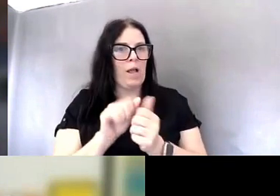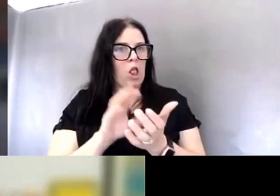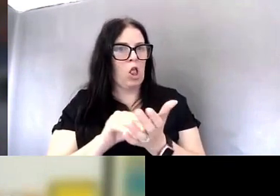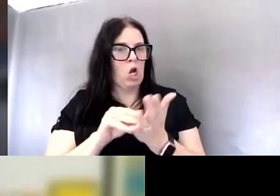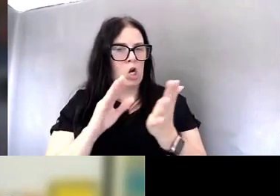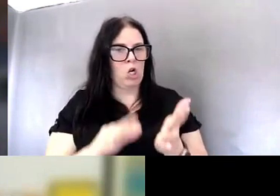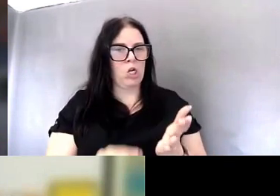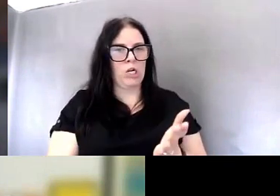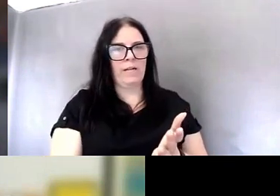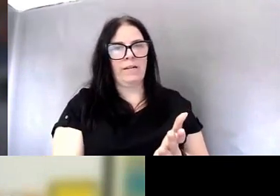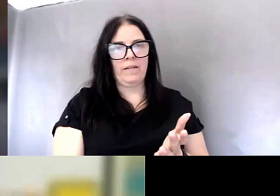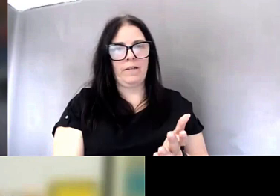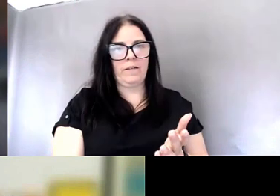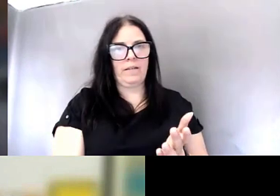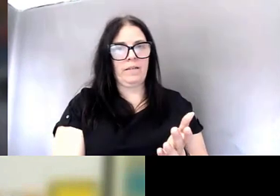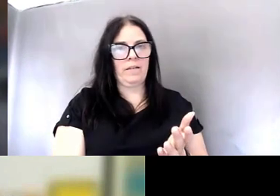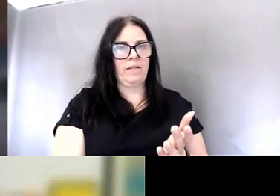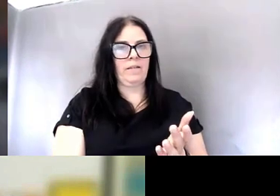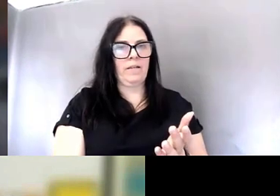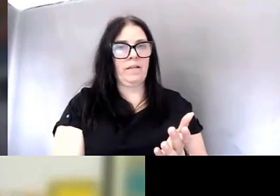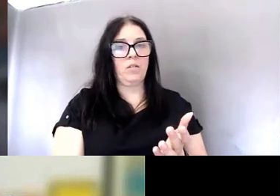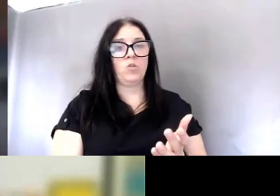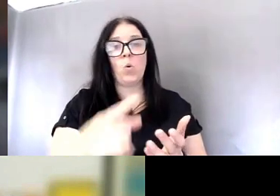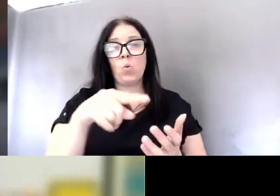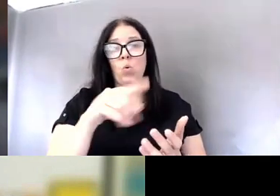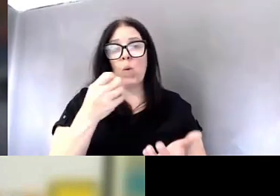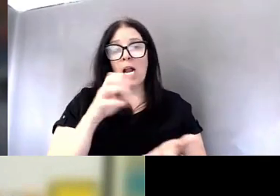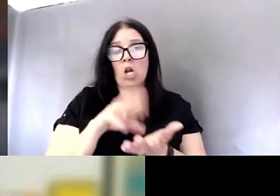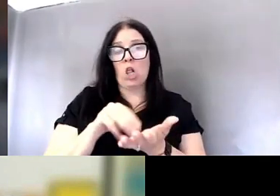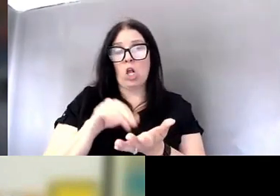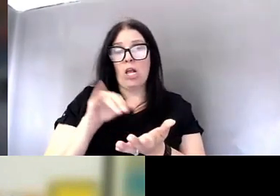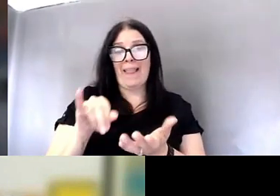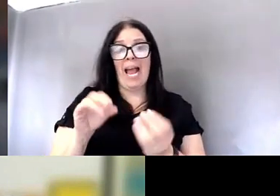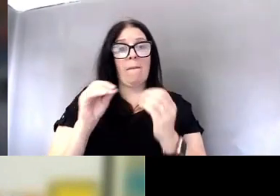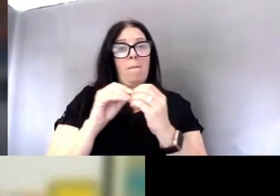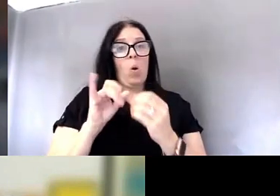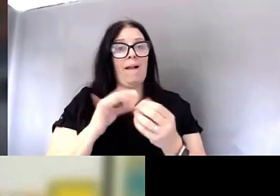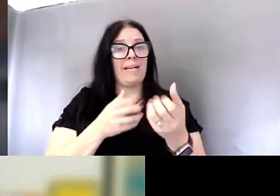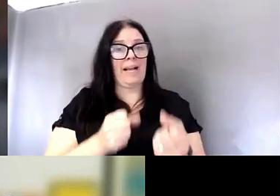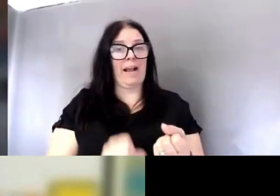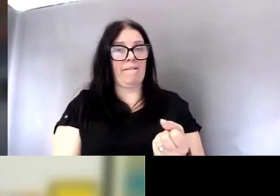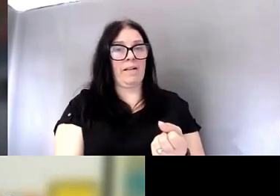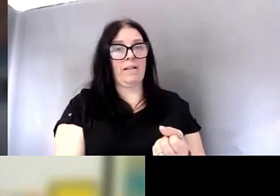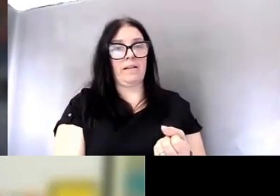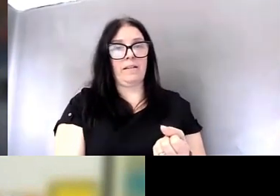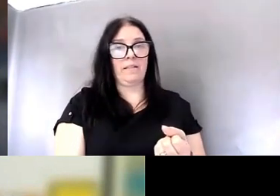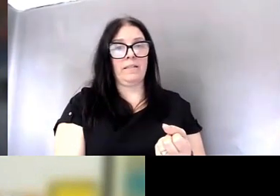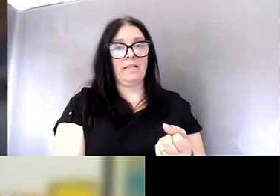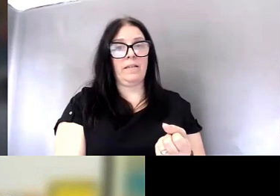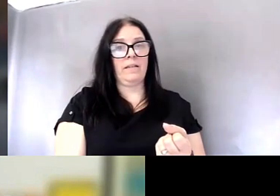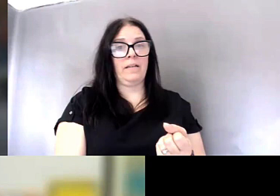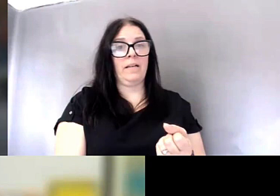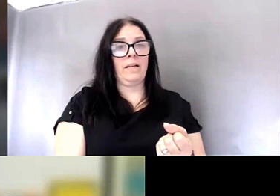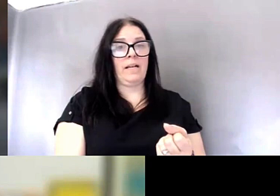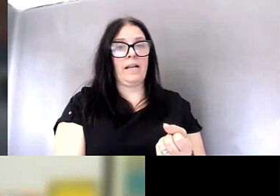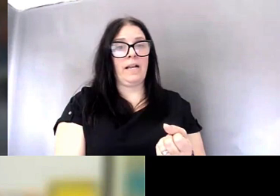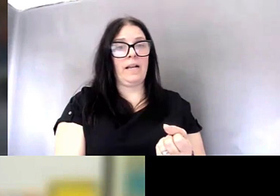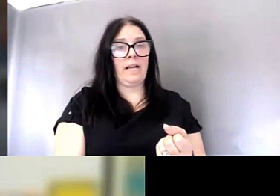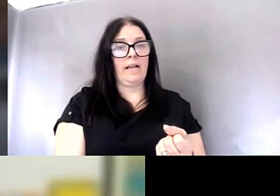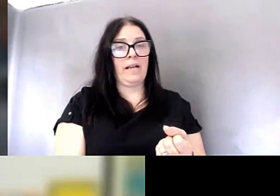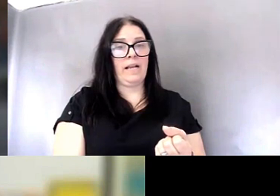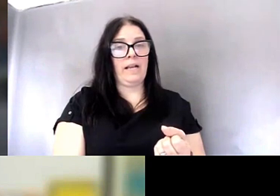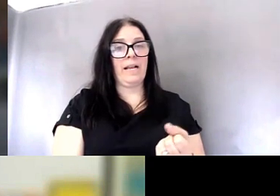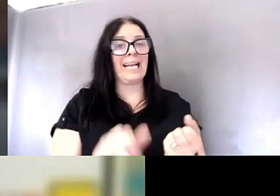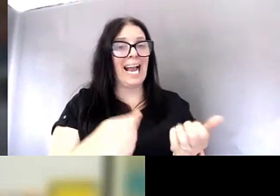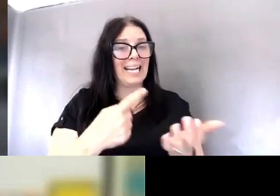you to obtain some of the knowledge that you might need and confidence in maybe discussing some things, and then to share